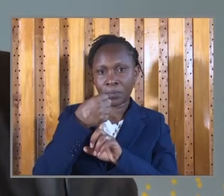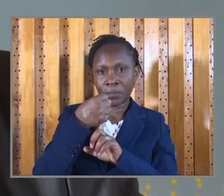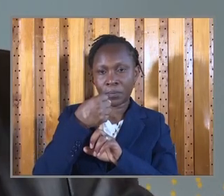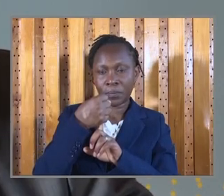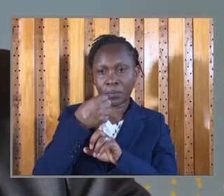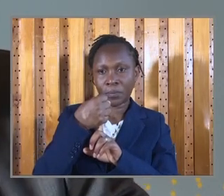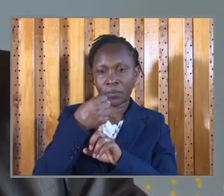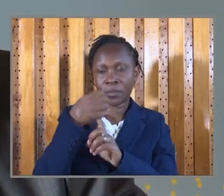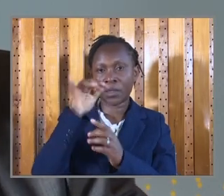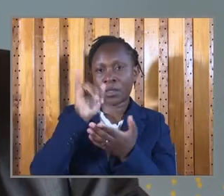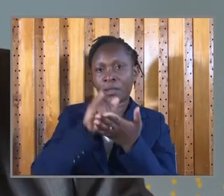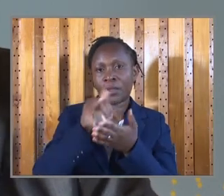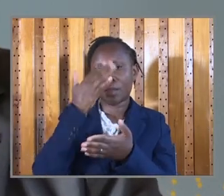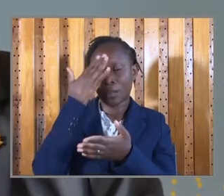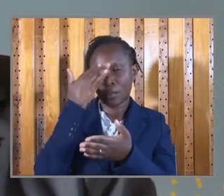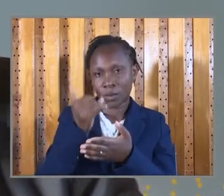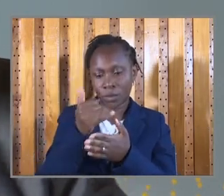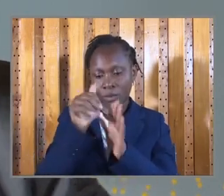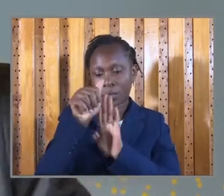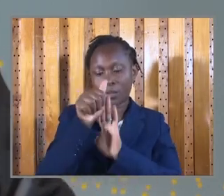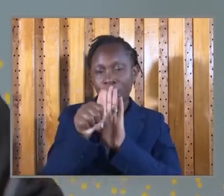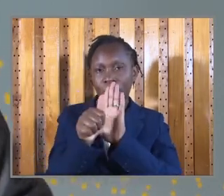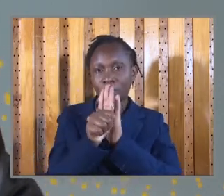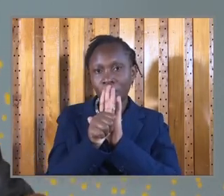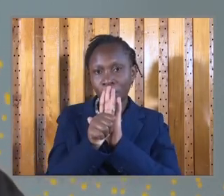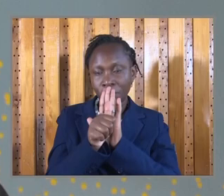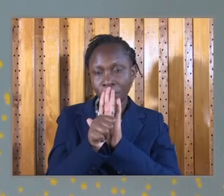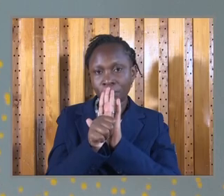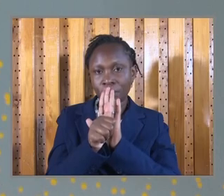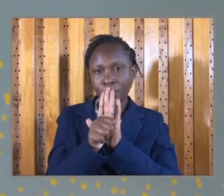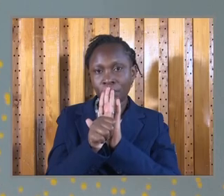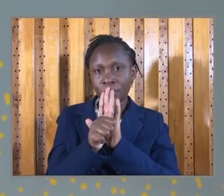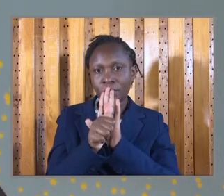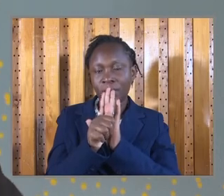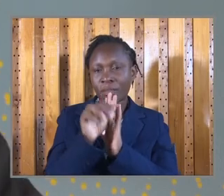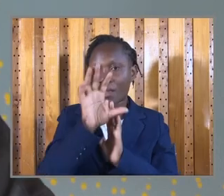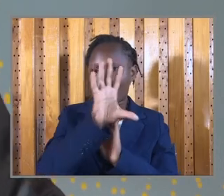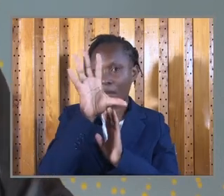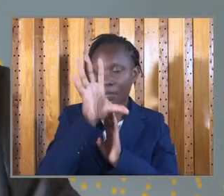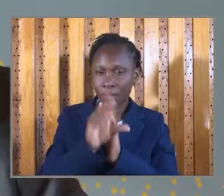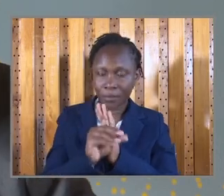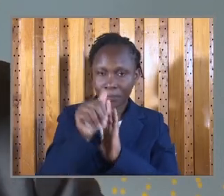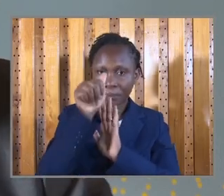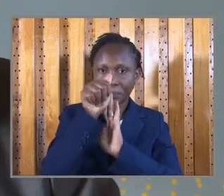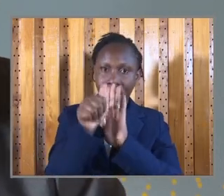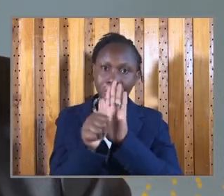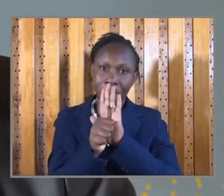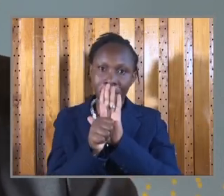And that is why the adaptation agenda is African agenda.